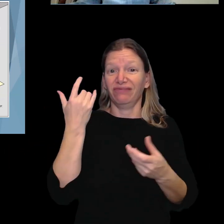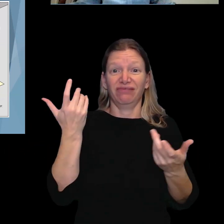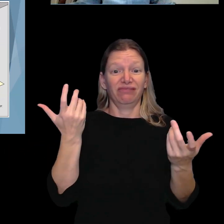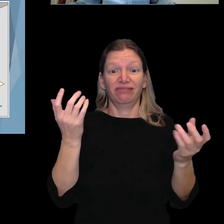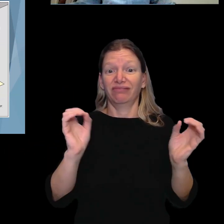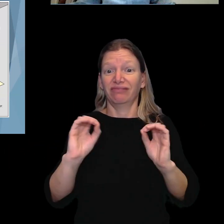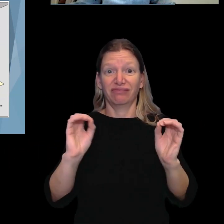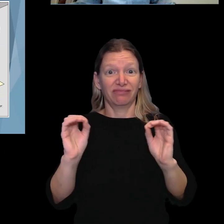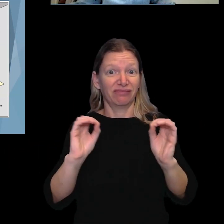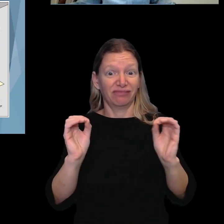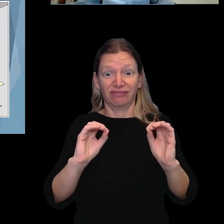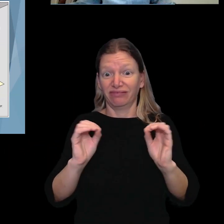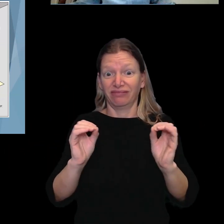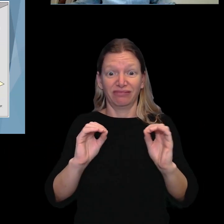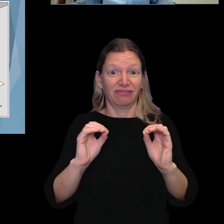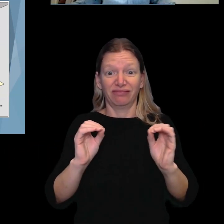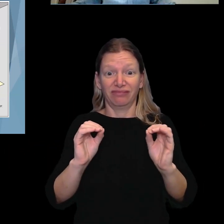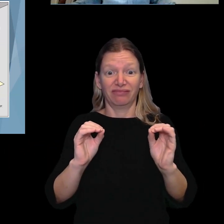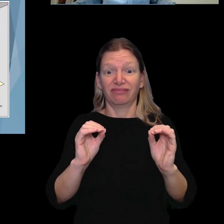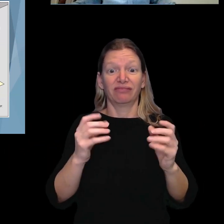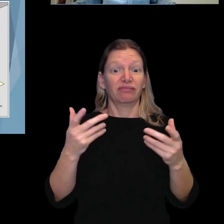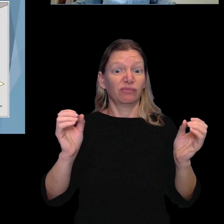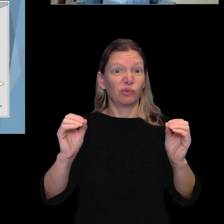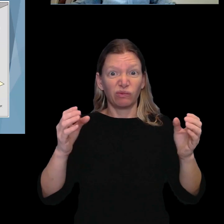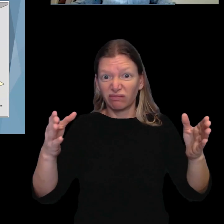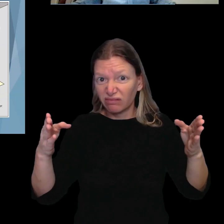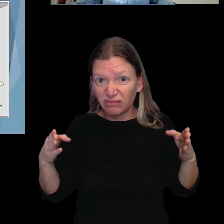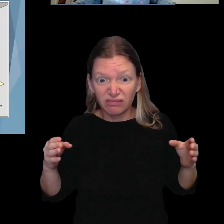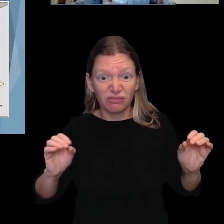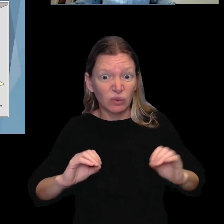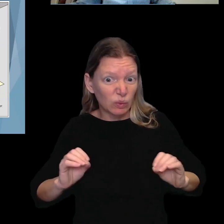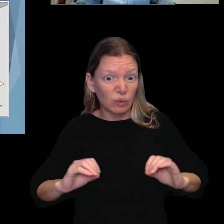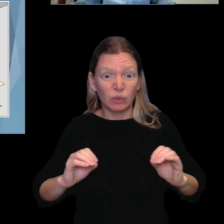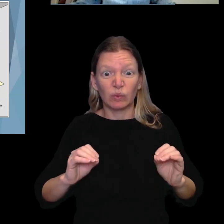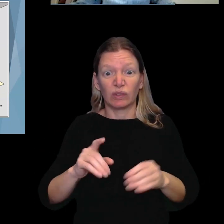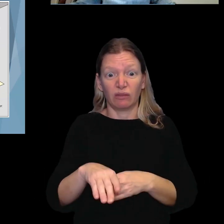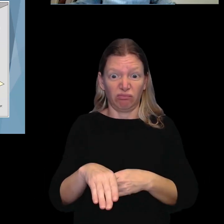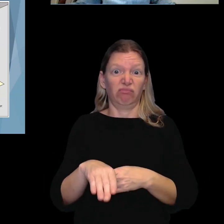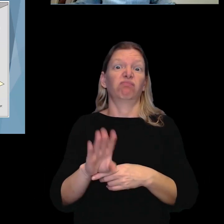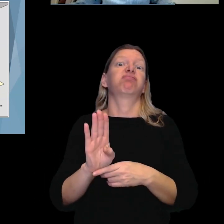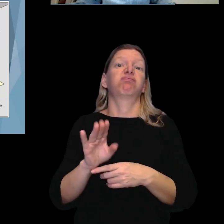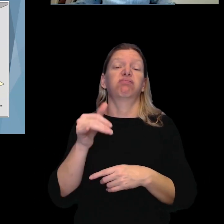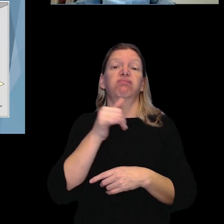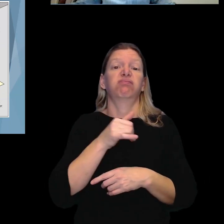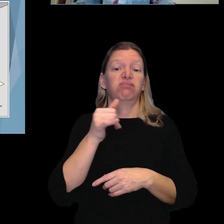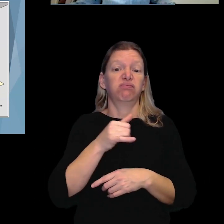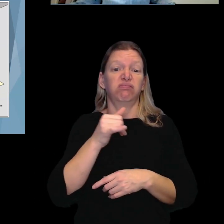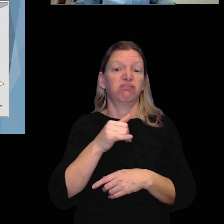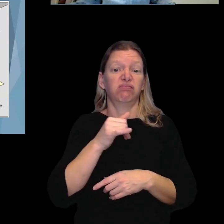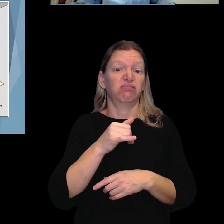a non-permanent or portable ramp in place that either doesn't have handrails or that